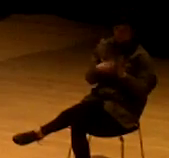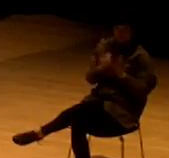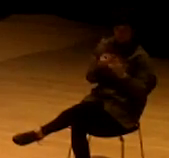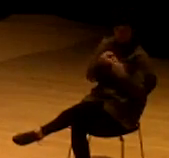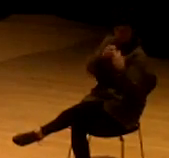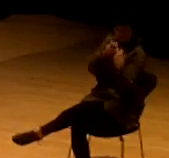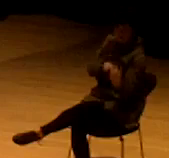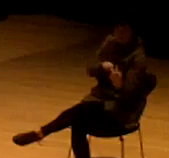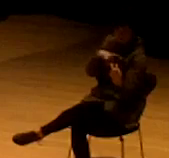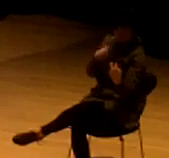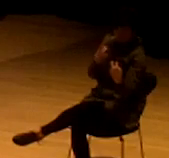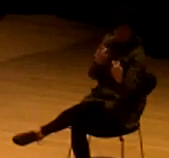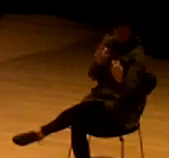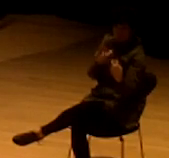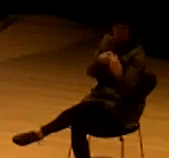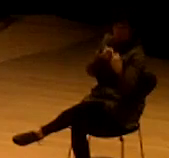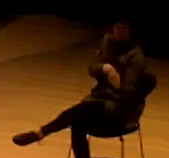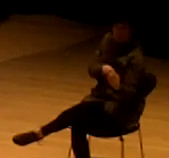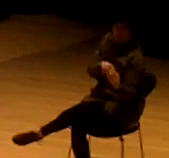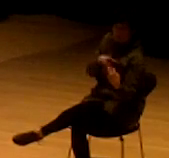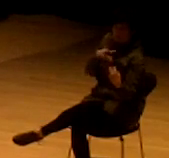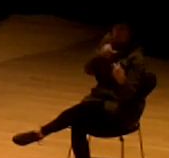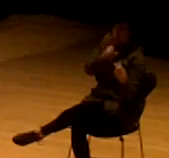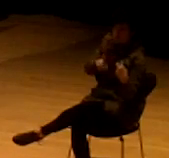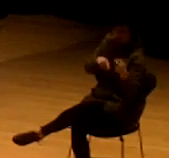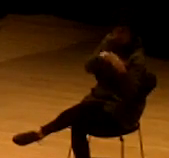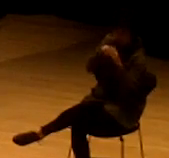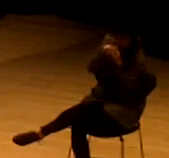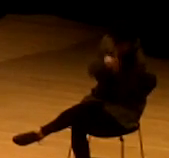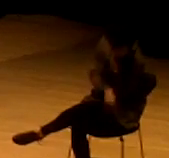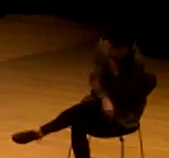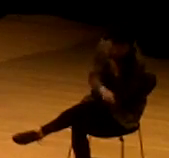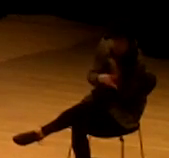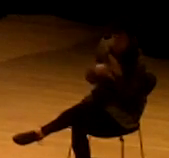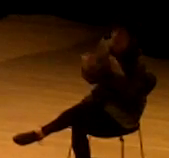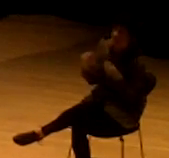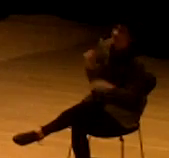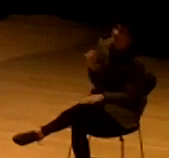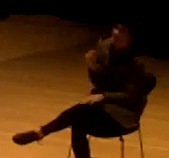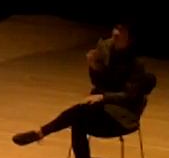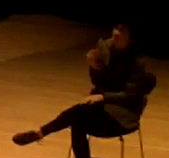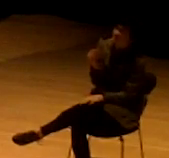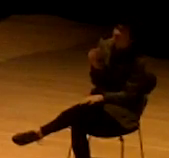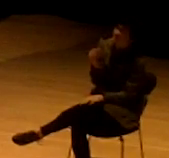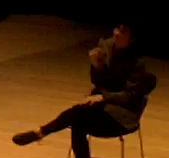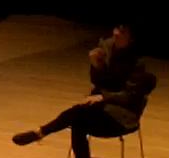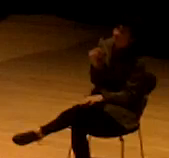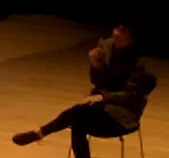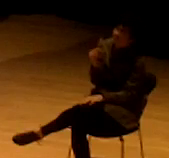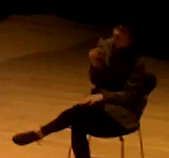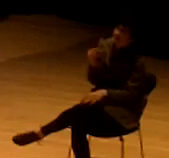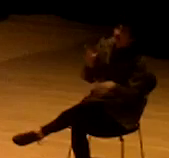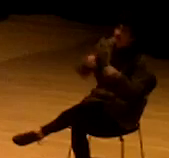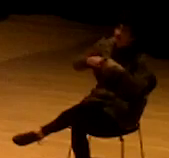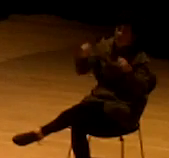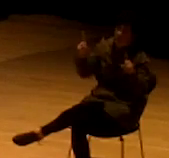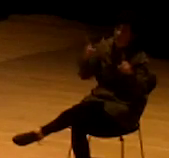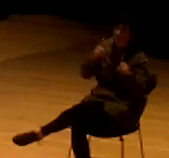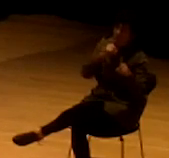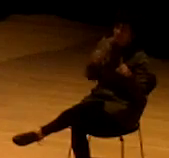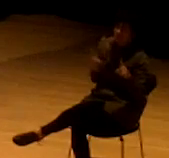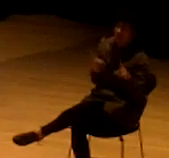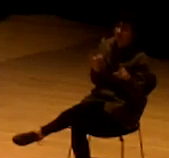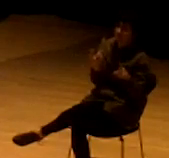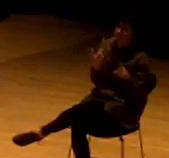we usually have in a doctor's office or even in our dance rehearsal, you know, it's just